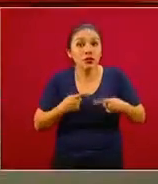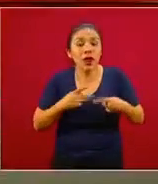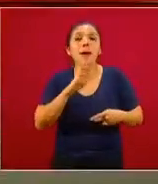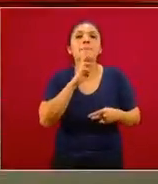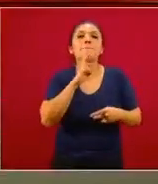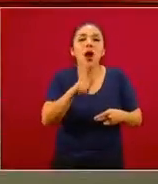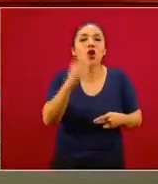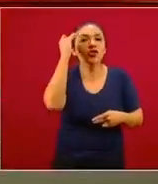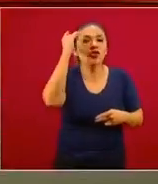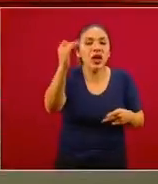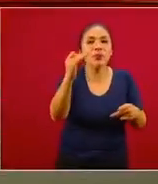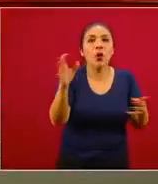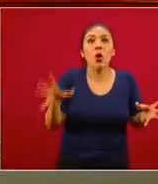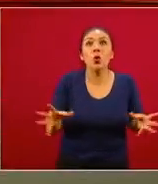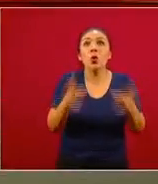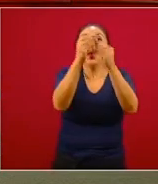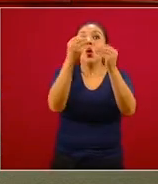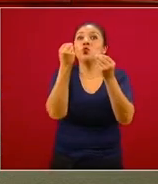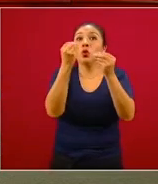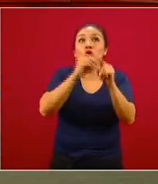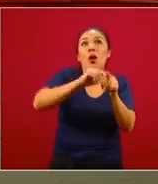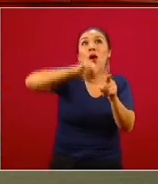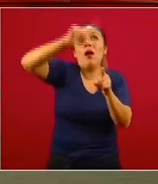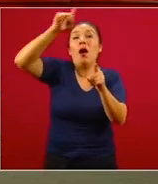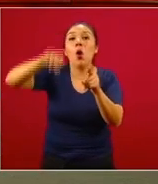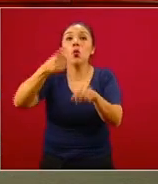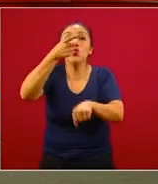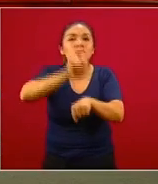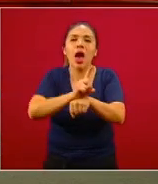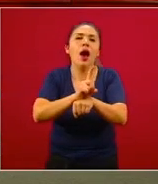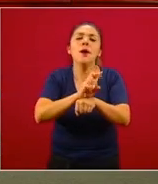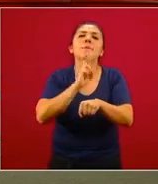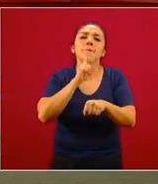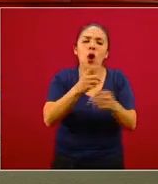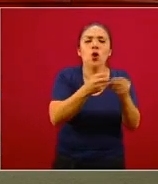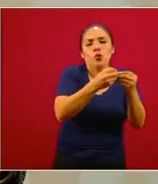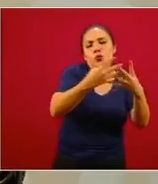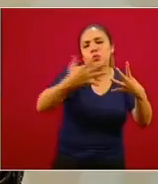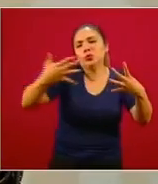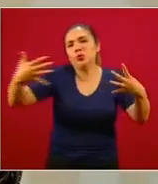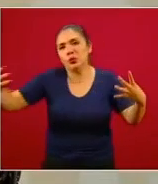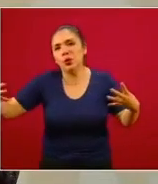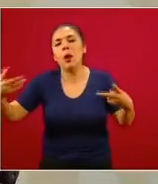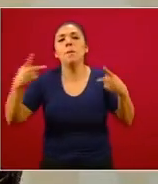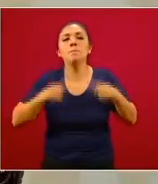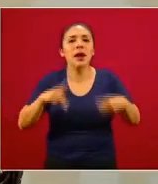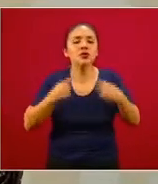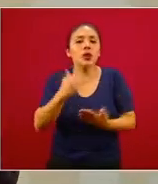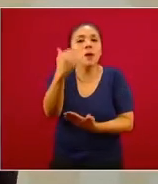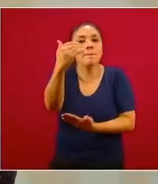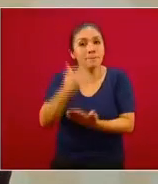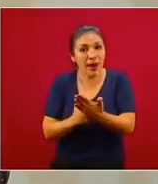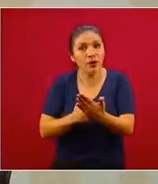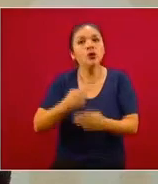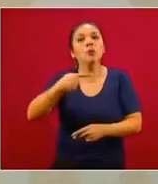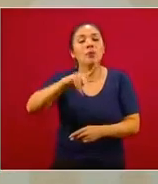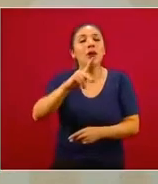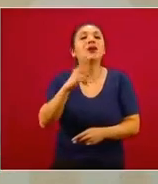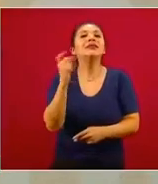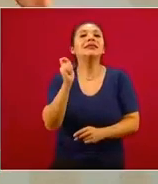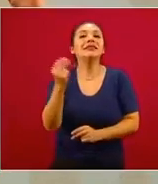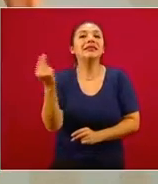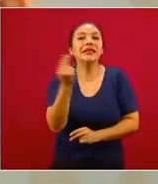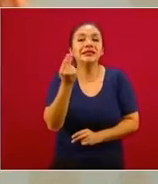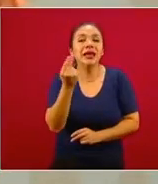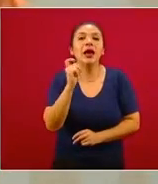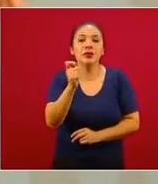would be distributed over time. At the end of the day, we're going to have fewer cases, but the main contributing factor are objectives 1 and